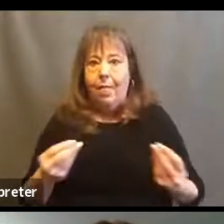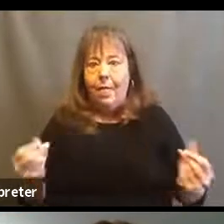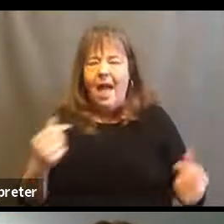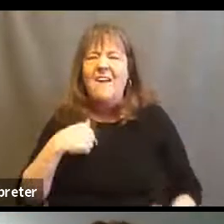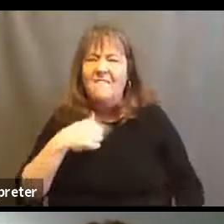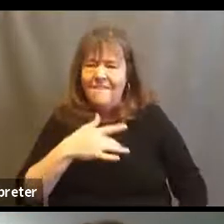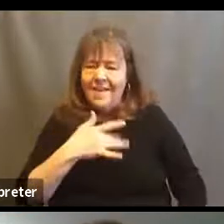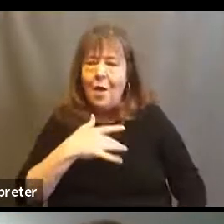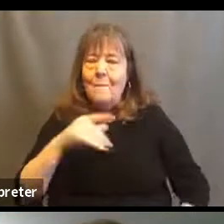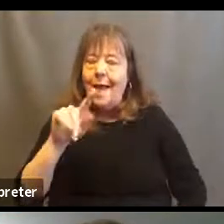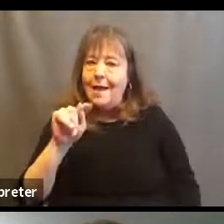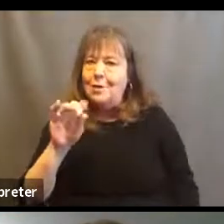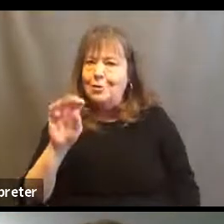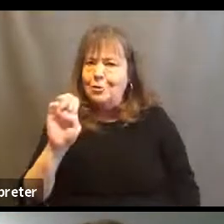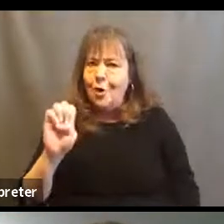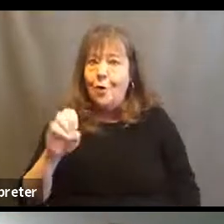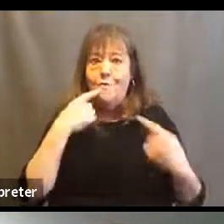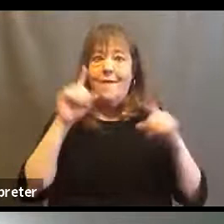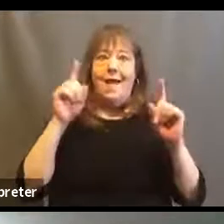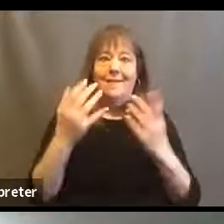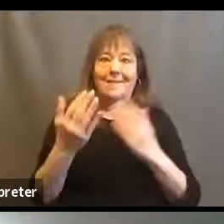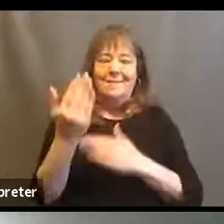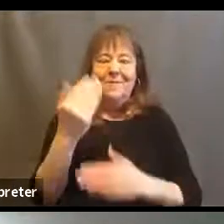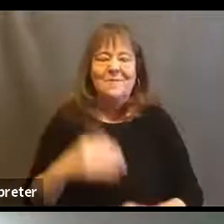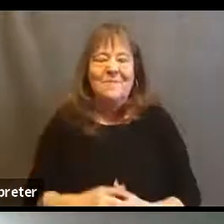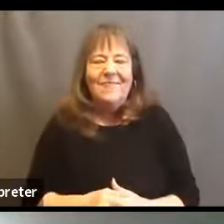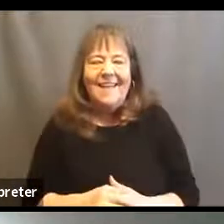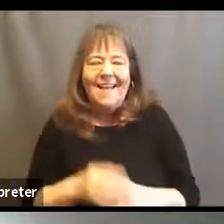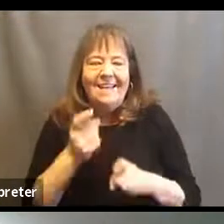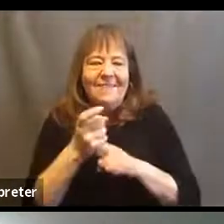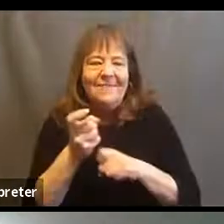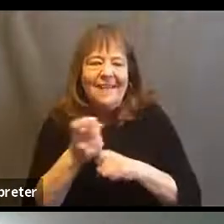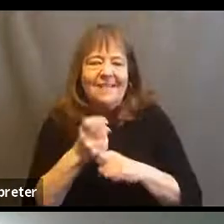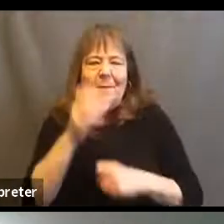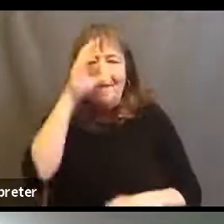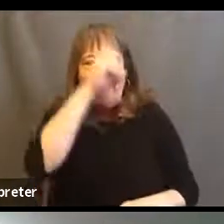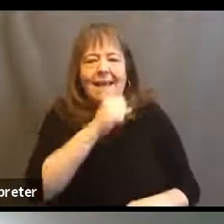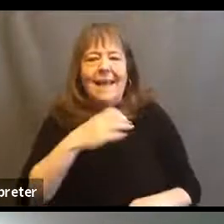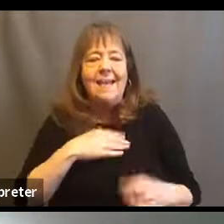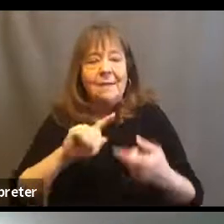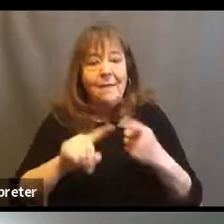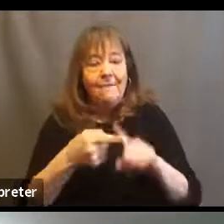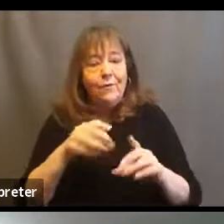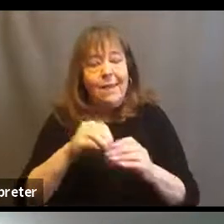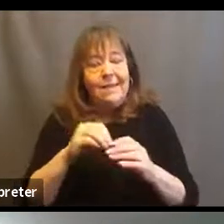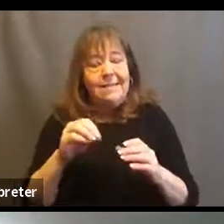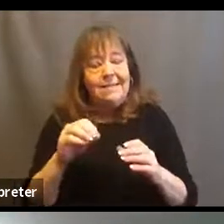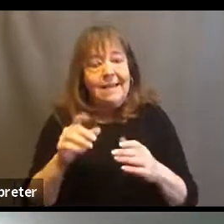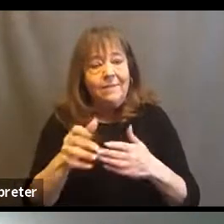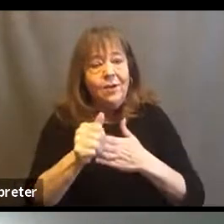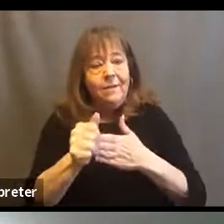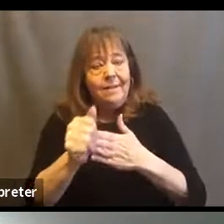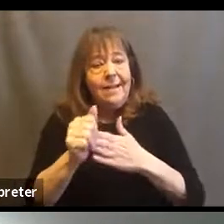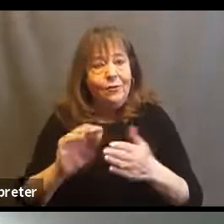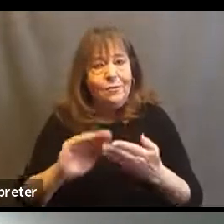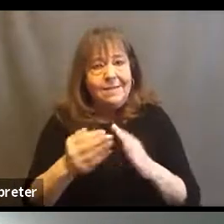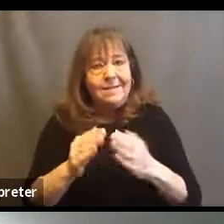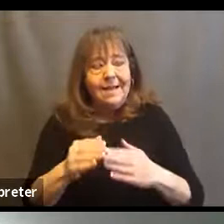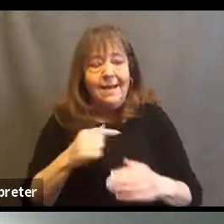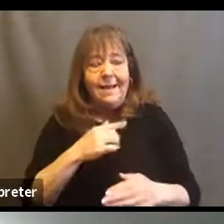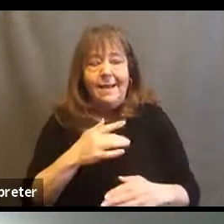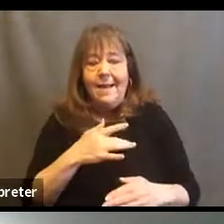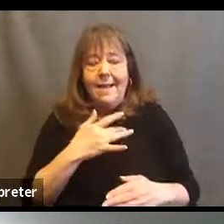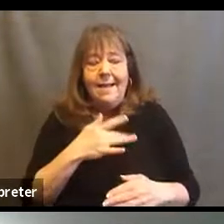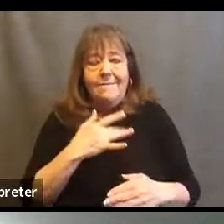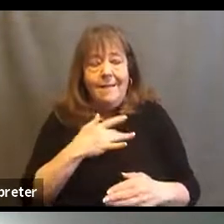morning. But I do, I'm guessing that my friends in city leadership have found it refreshing to have to deal with a